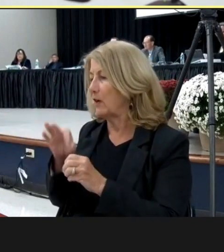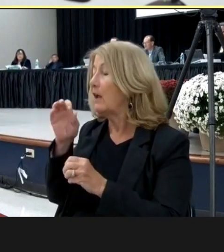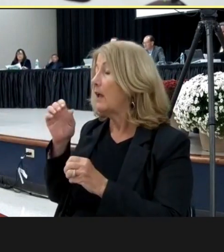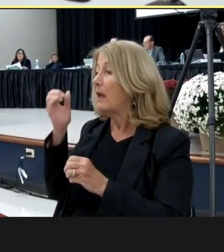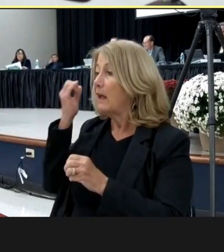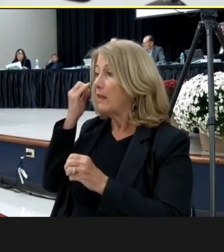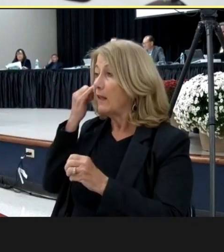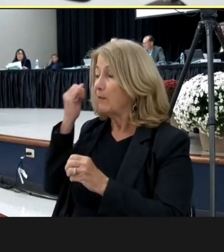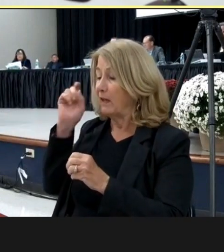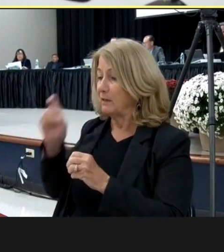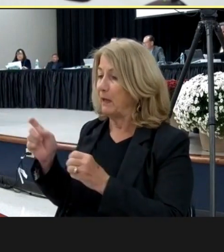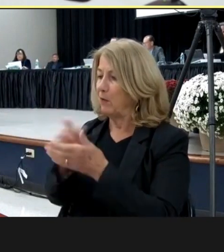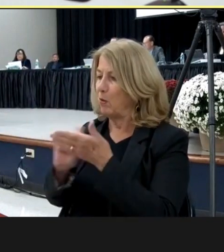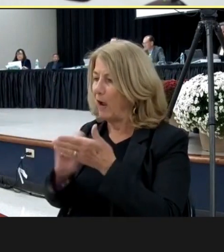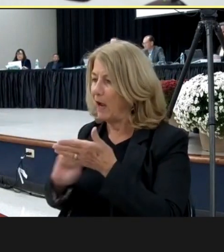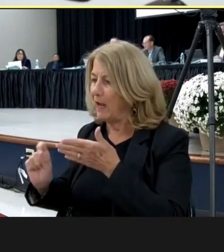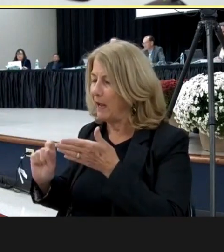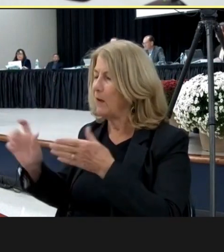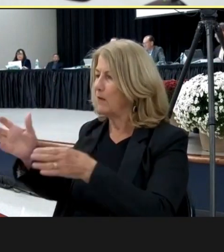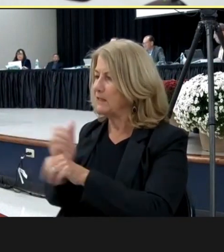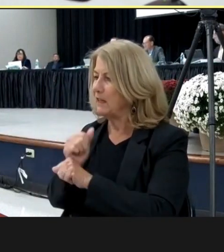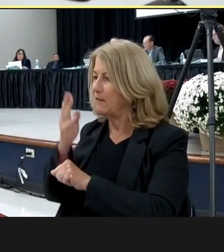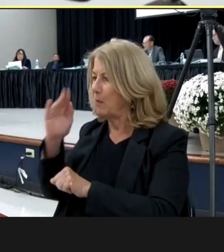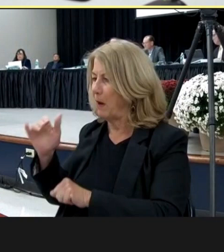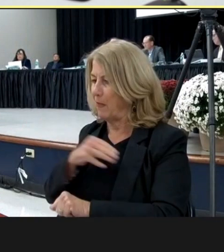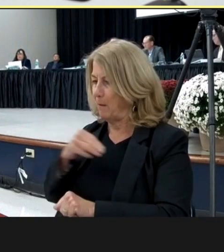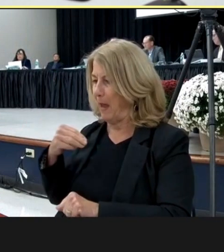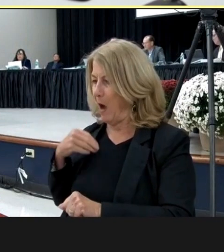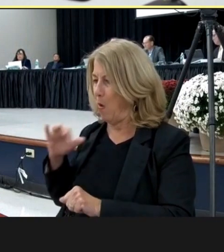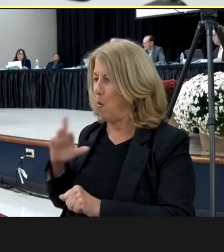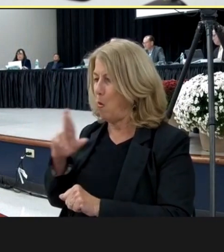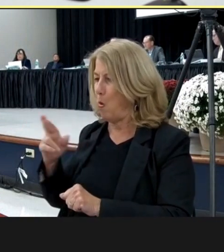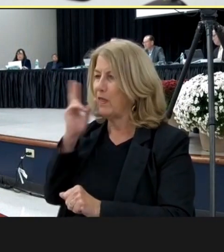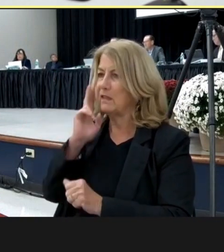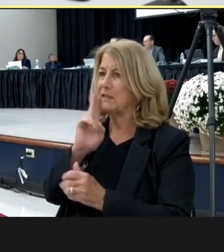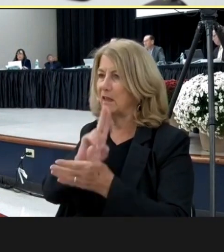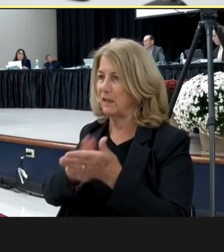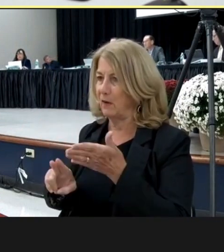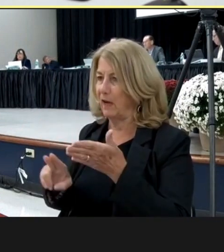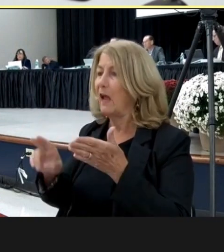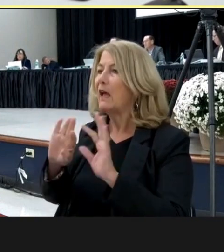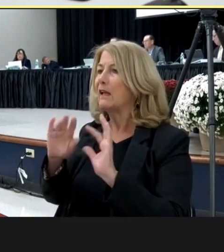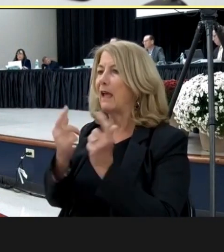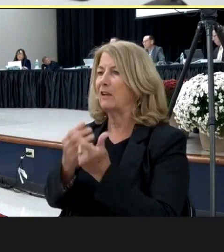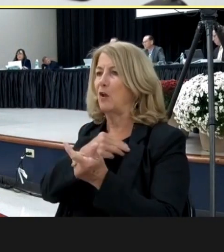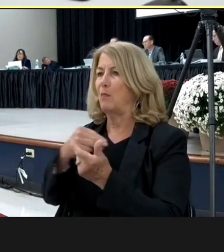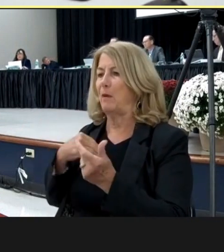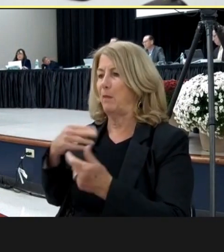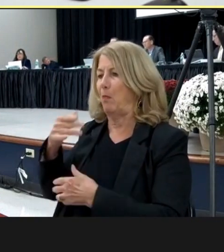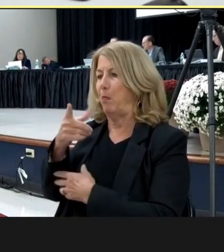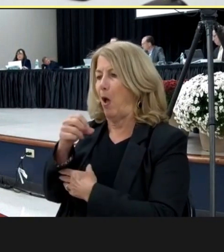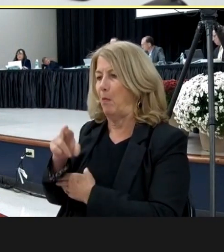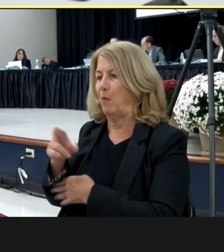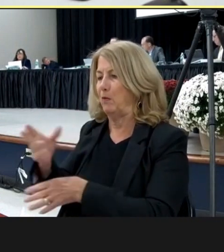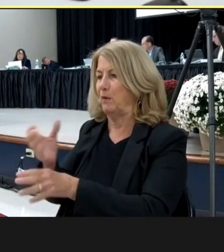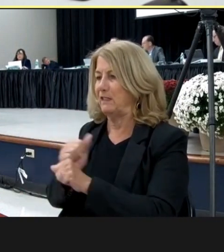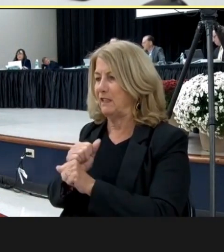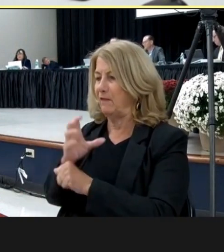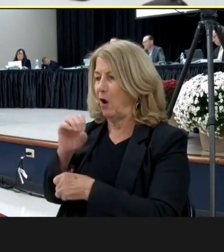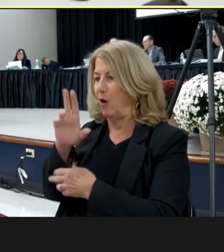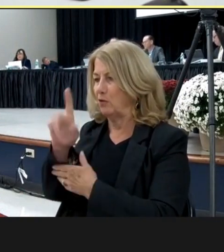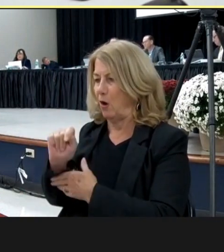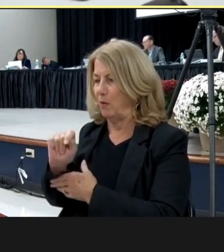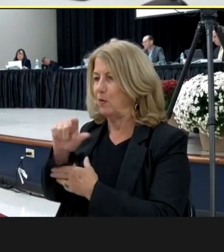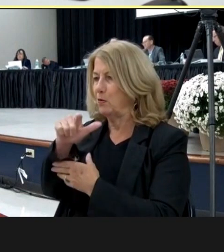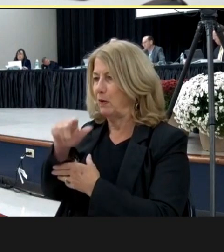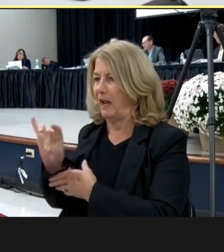received by the mayor or city secretary. Councilmember Palmer's resignation was received by the mayor on October 28th and effective